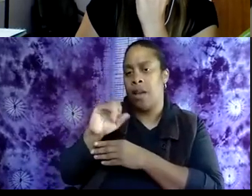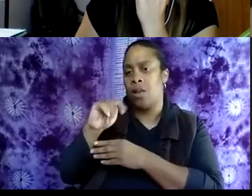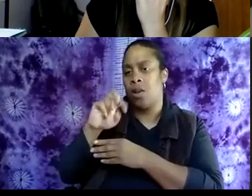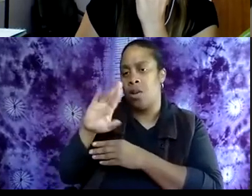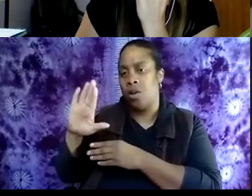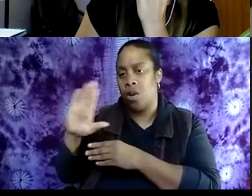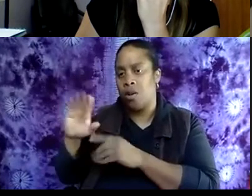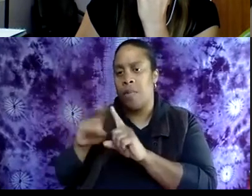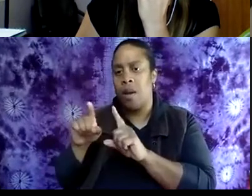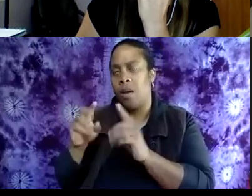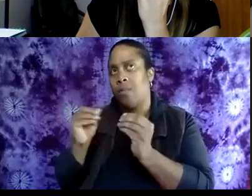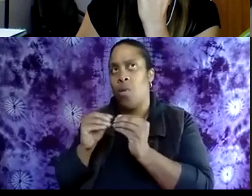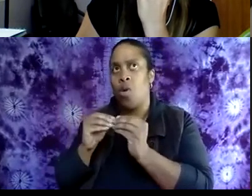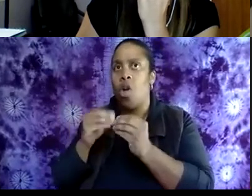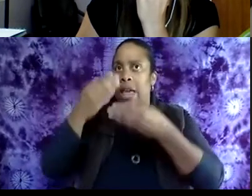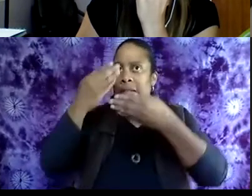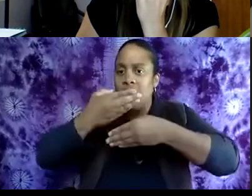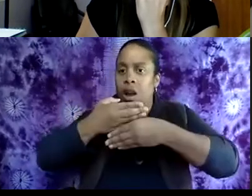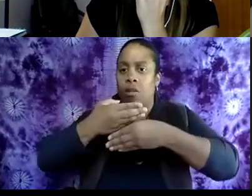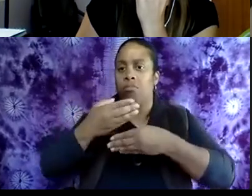on the dark side. Well, it is on the dark side.